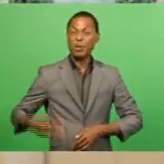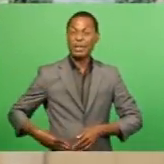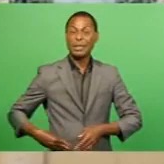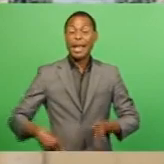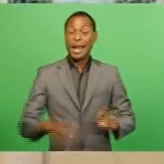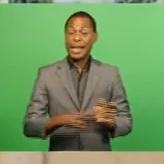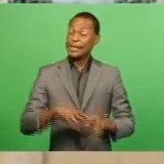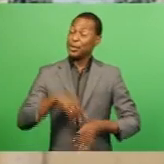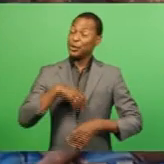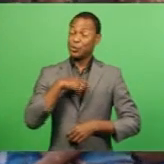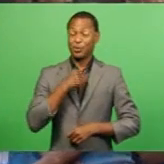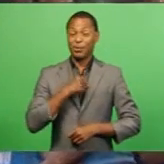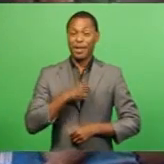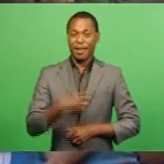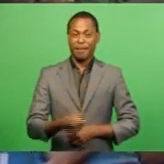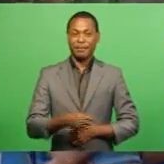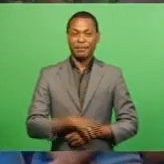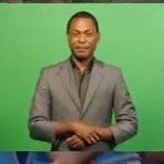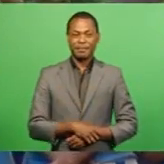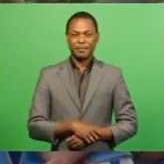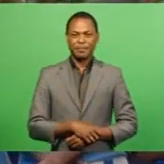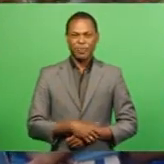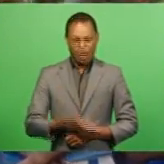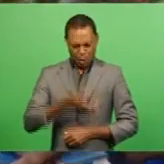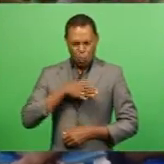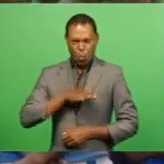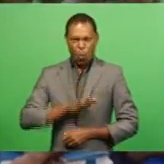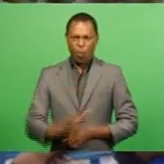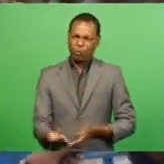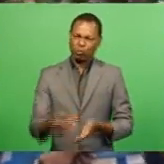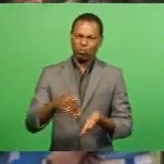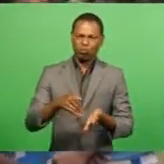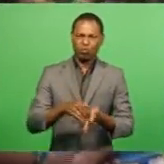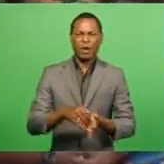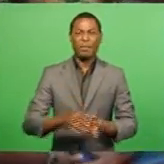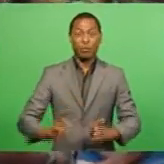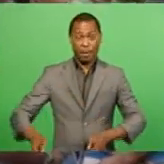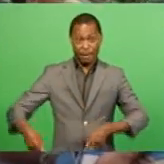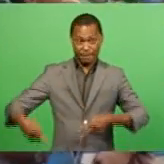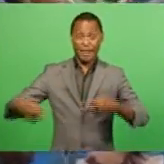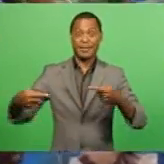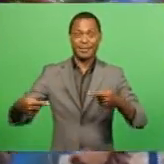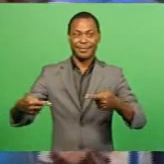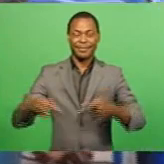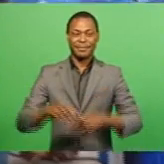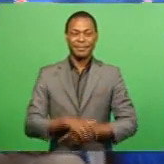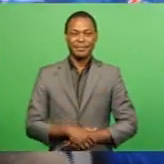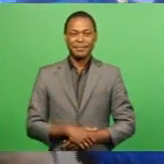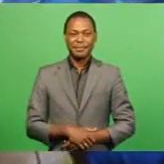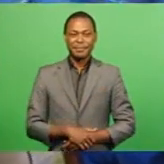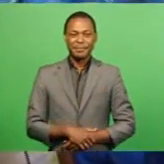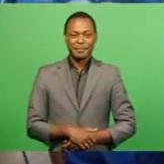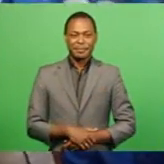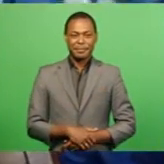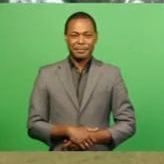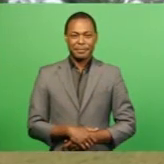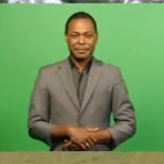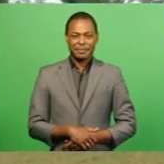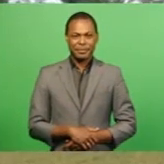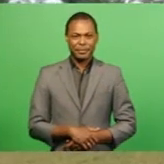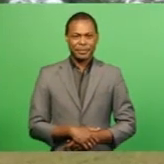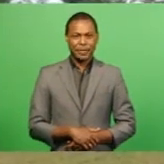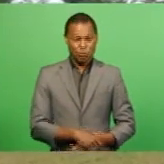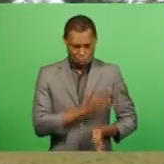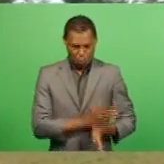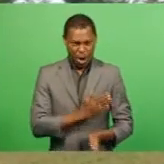be tough competition. Aiming to reach the finals, the Sinu Panthers hope to switch things around. Work on our